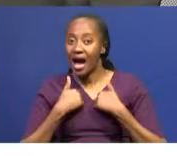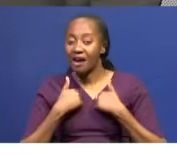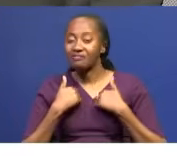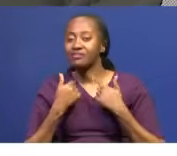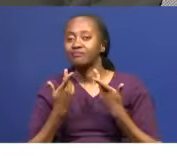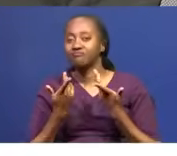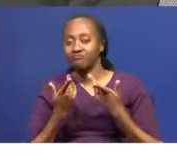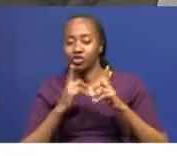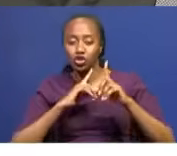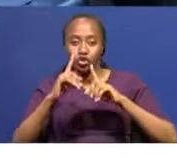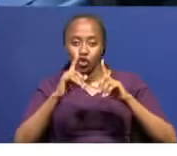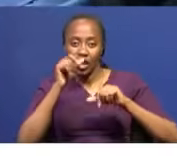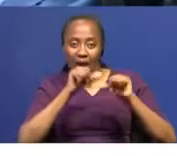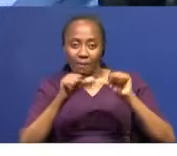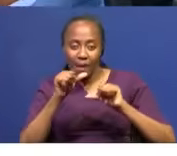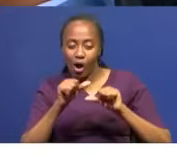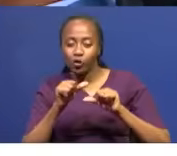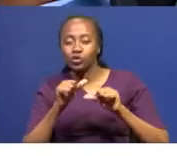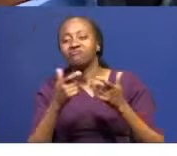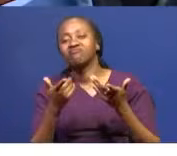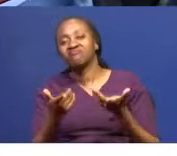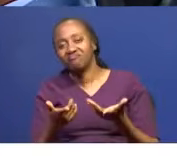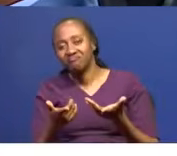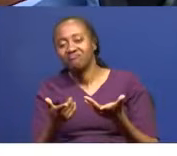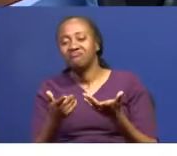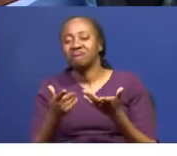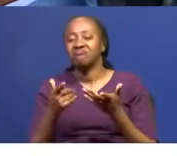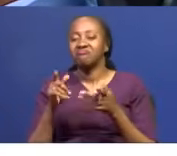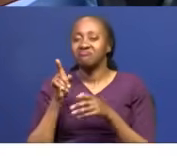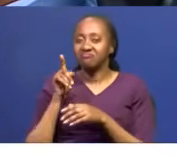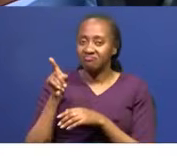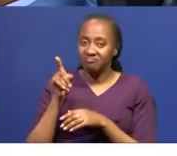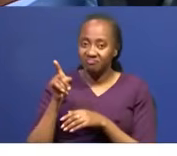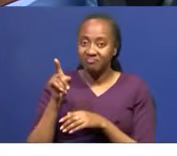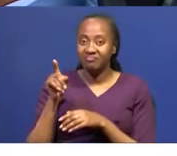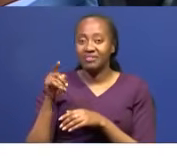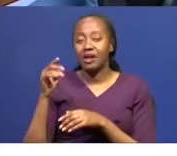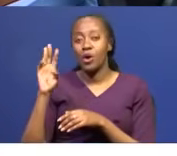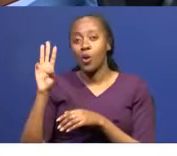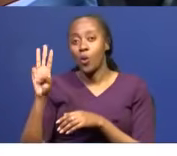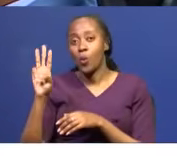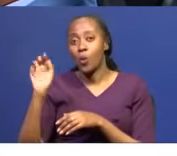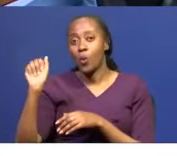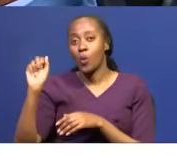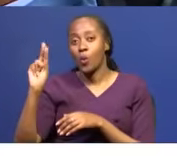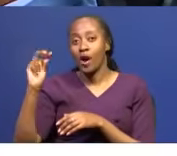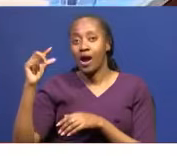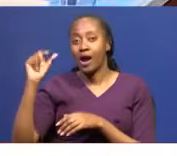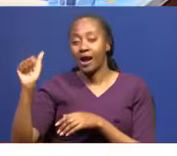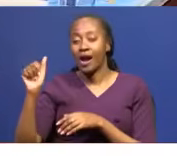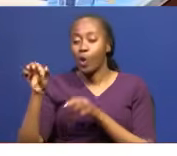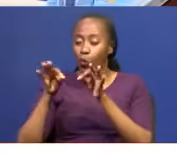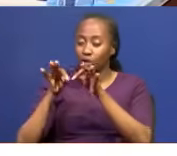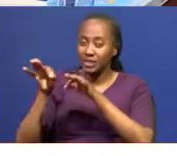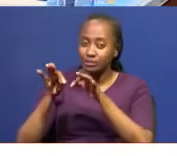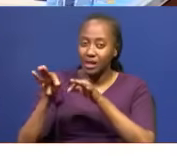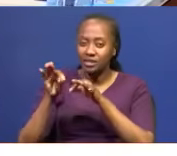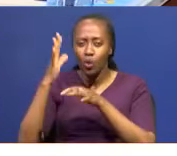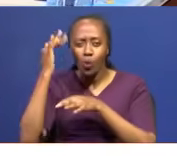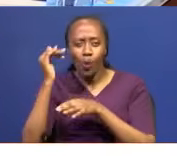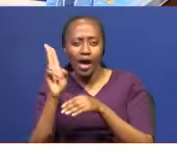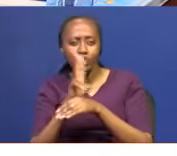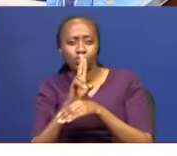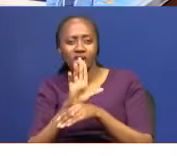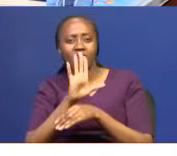on audit queries, Governor Gladys Wanga was tasked to explain why the county is spending